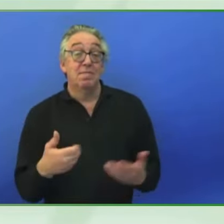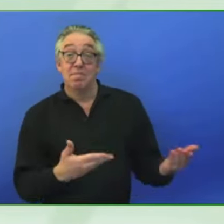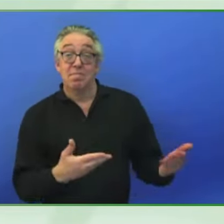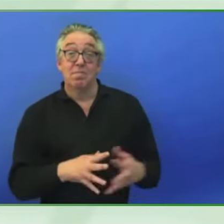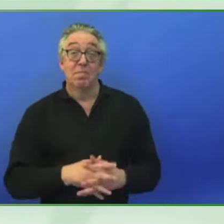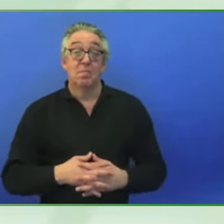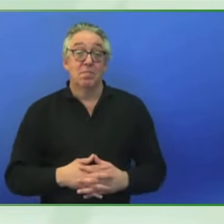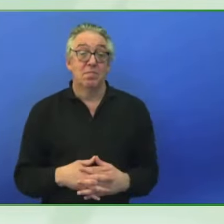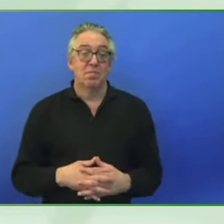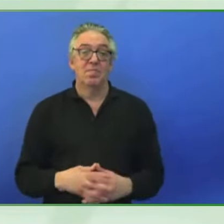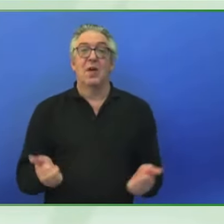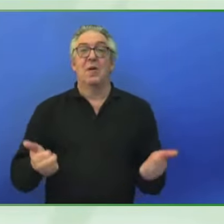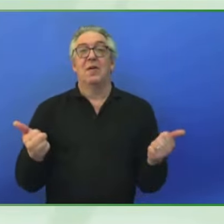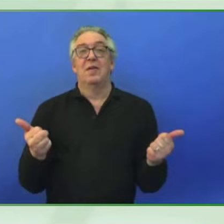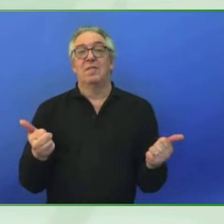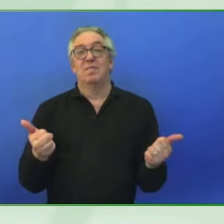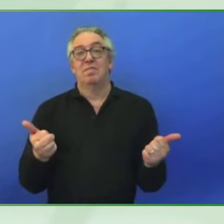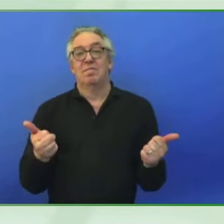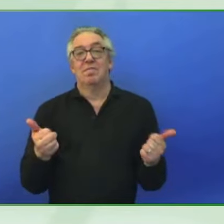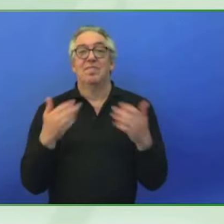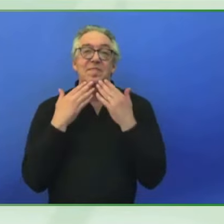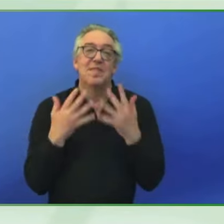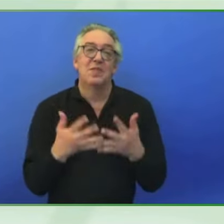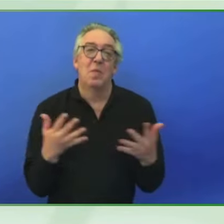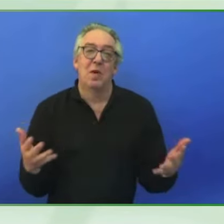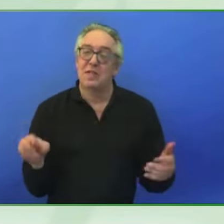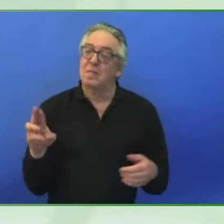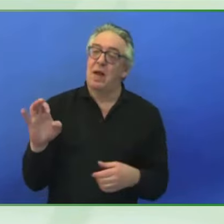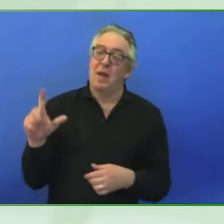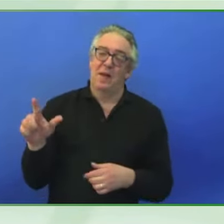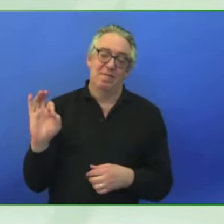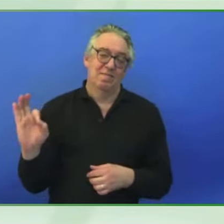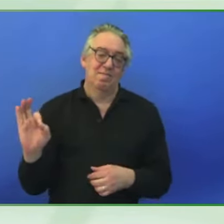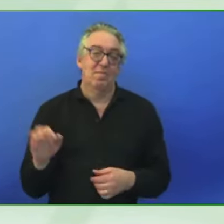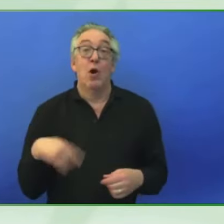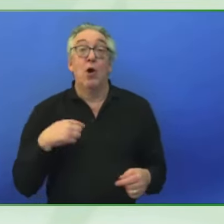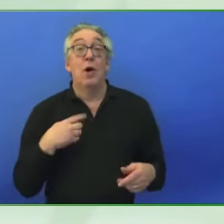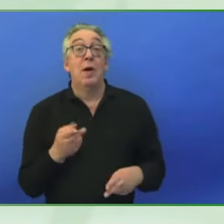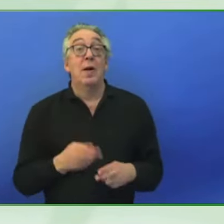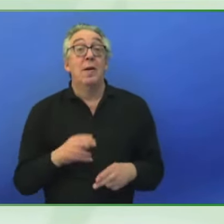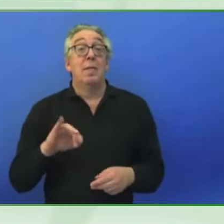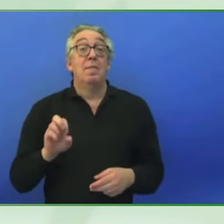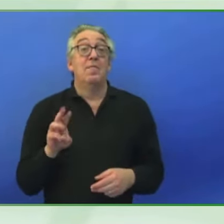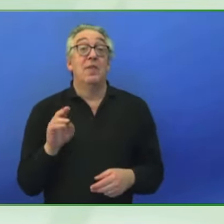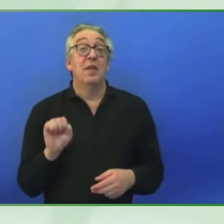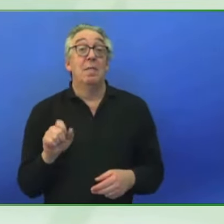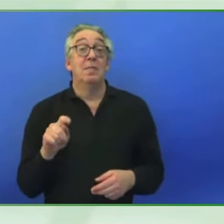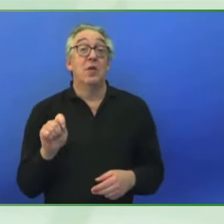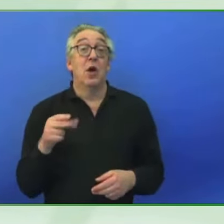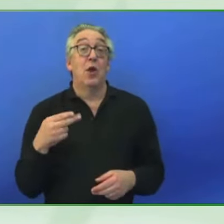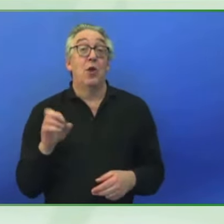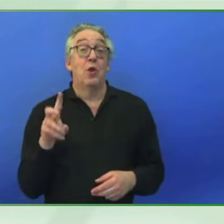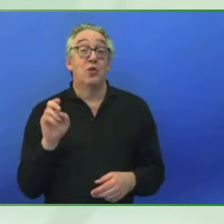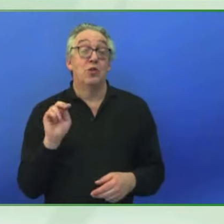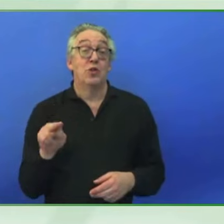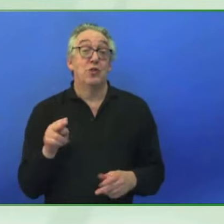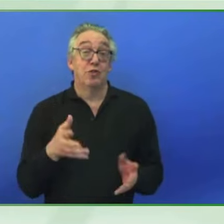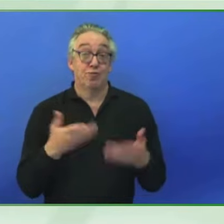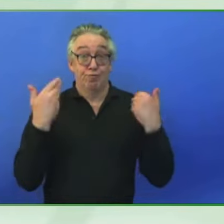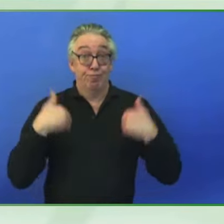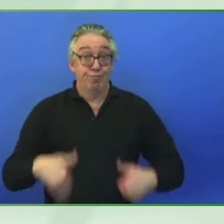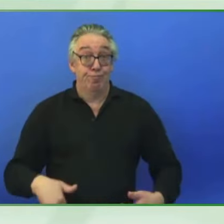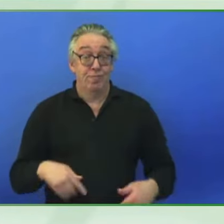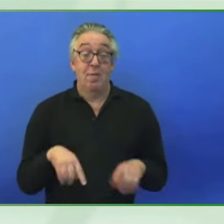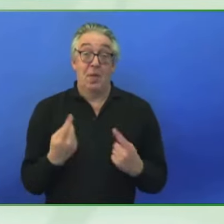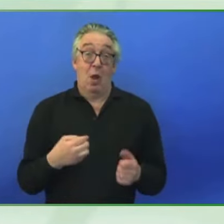Fantastic. Thank you so much, Michael. I am James Thurston. By way of descriptive introduction, I'm a white male,